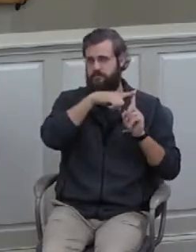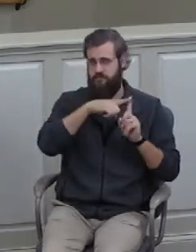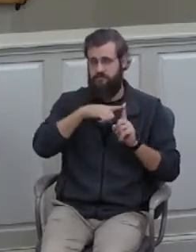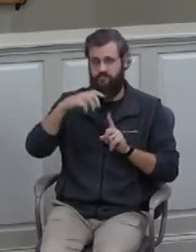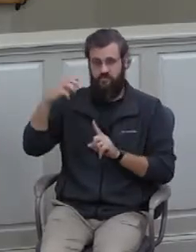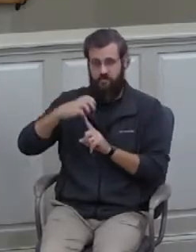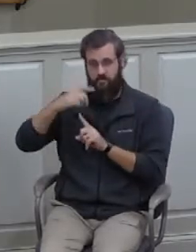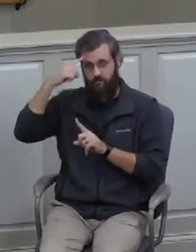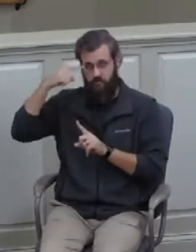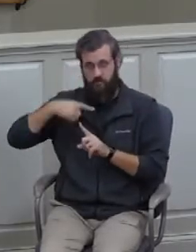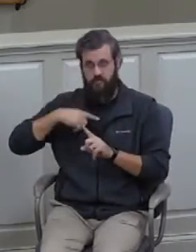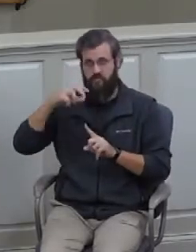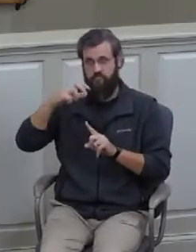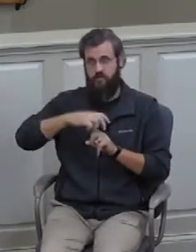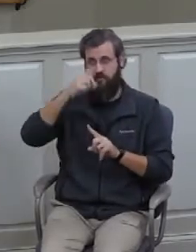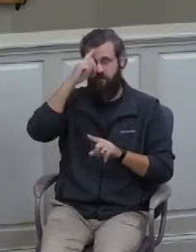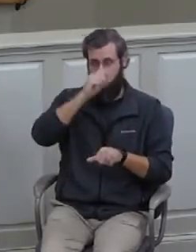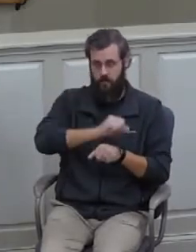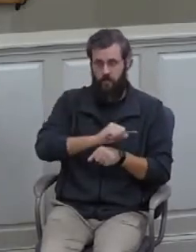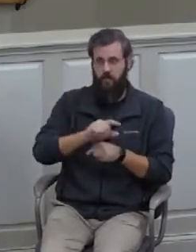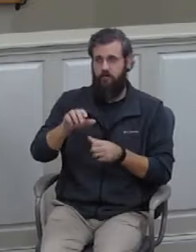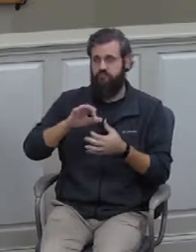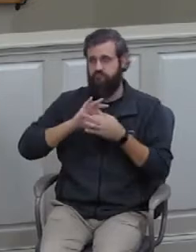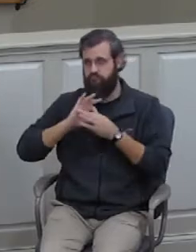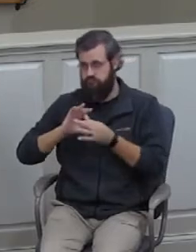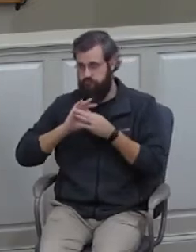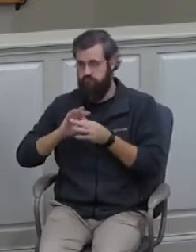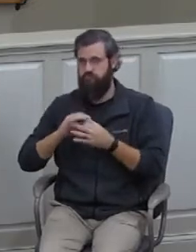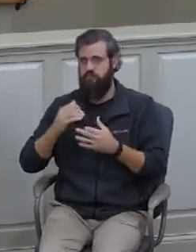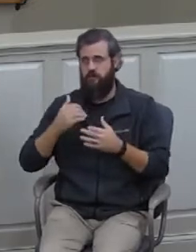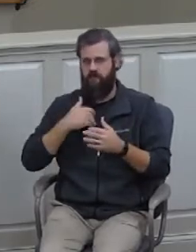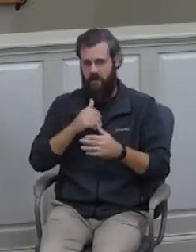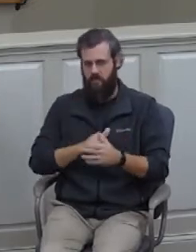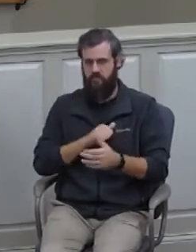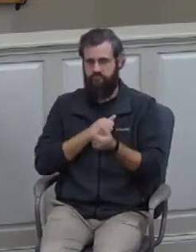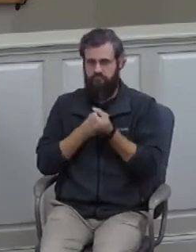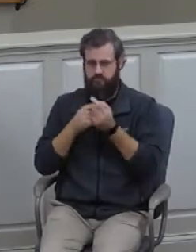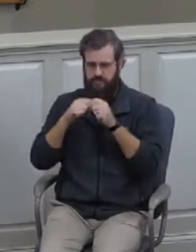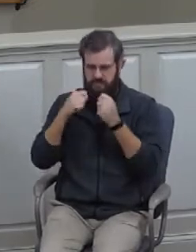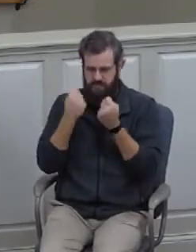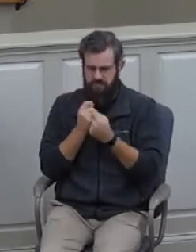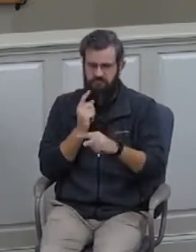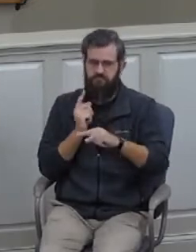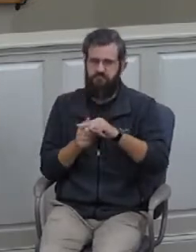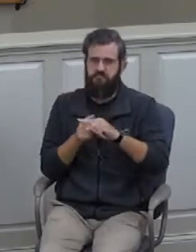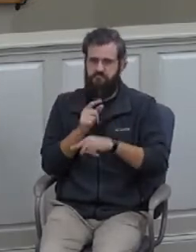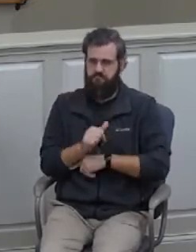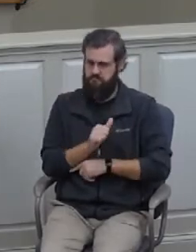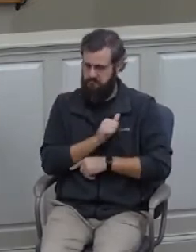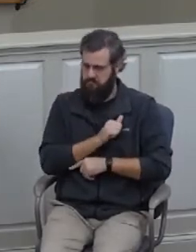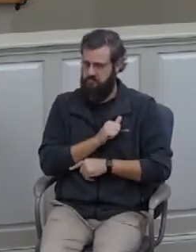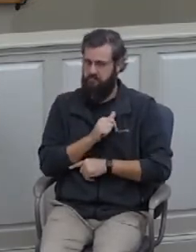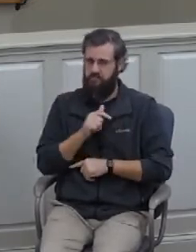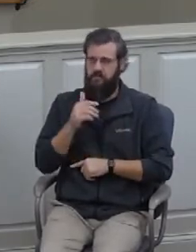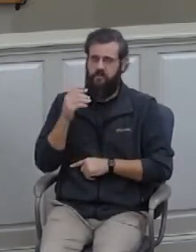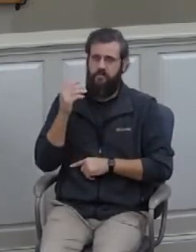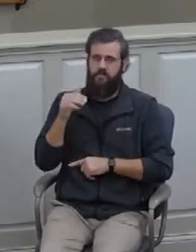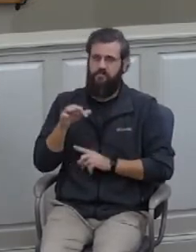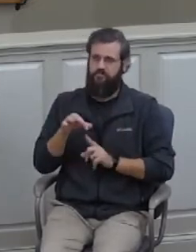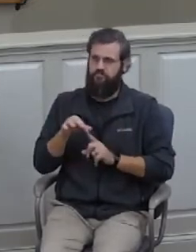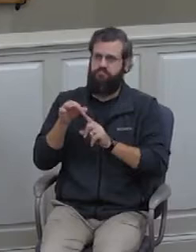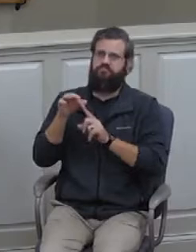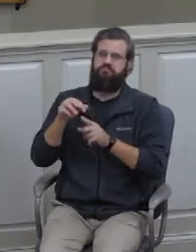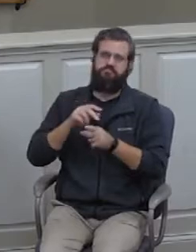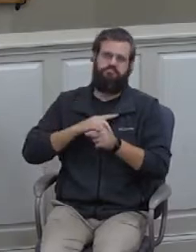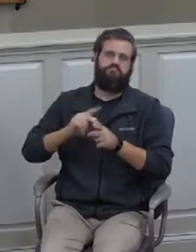for me. She's cooperative. She's got a team attitude, positive attitude. She's distinguished. She's